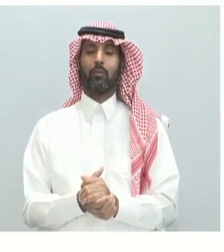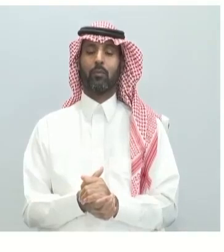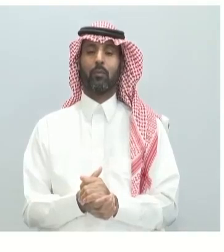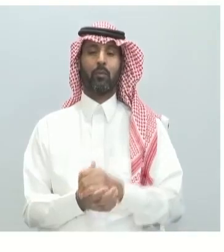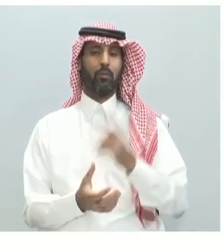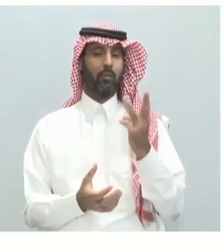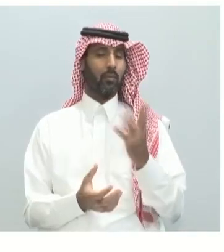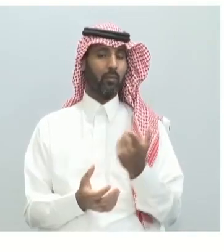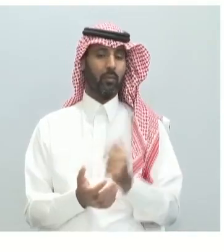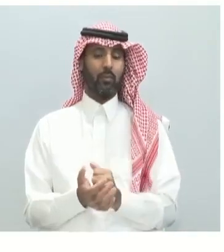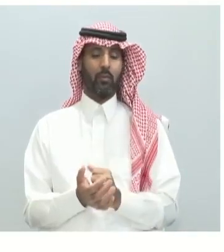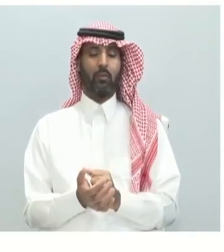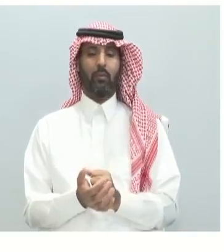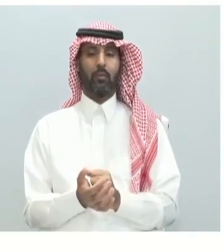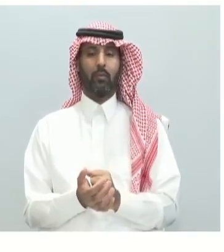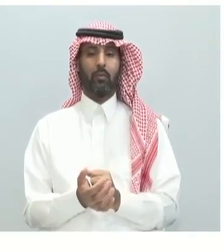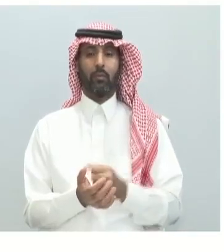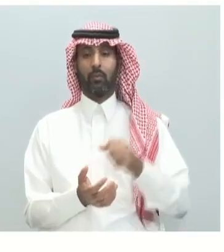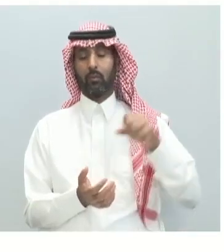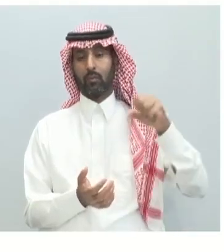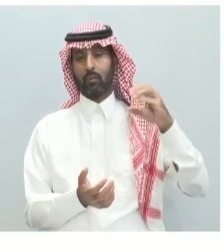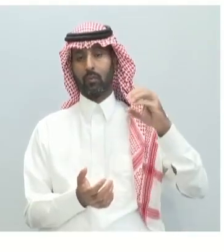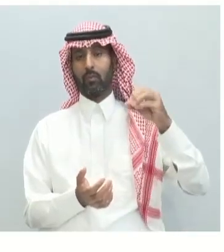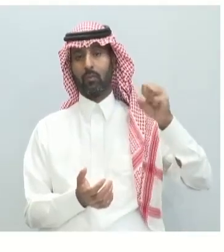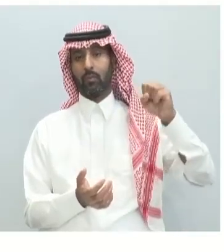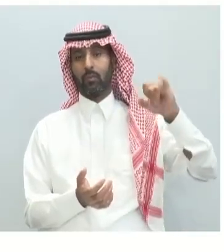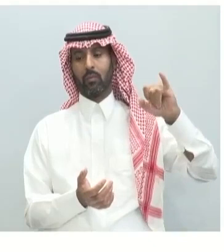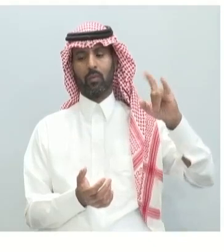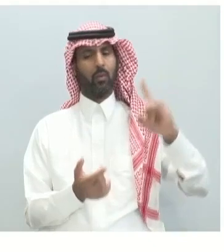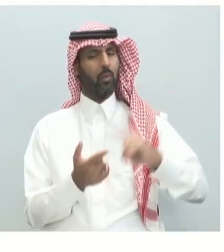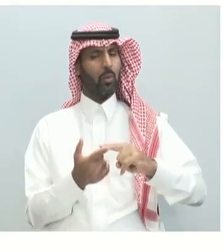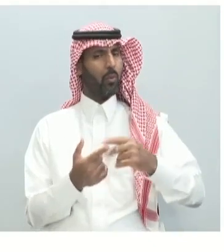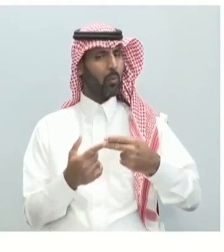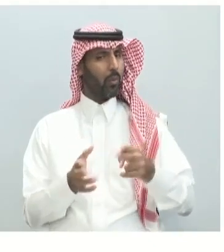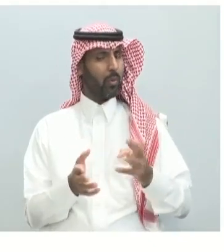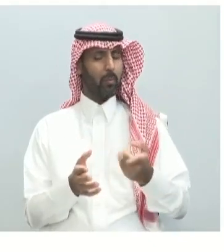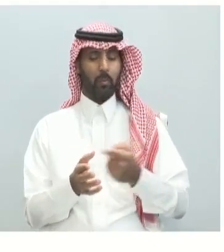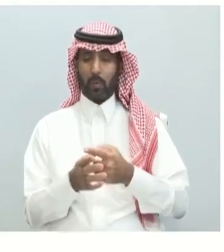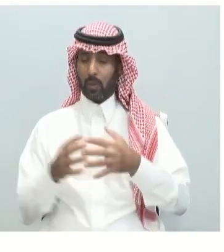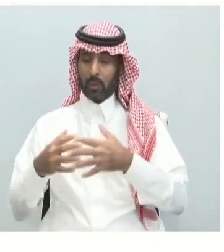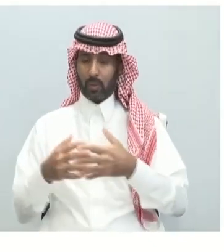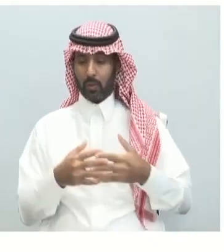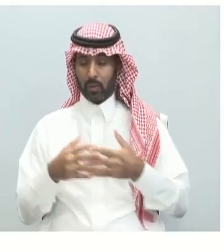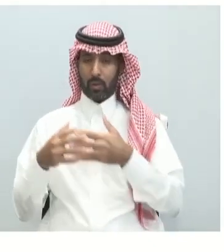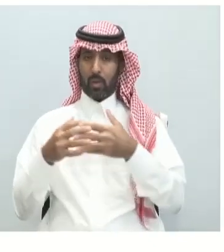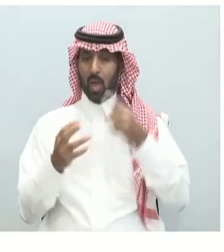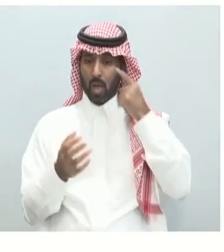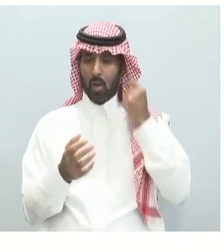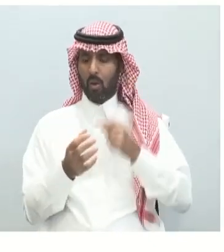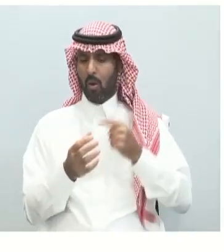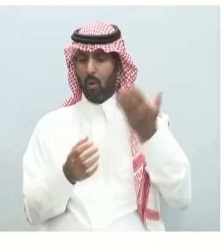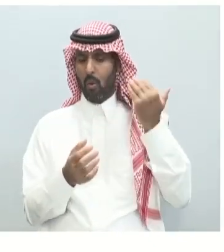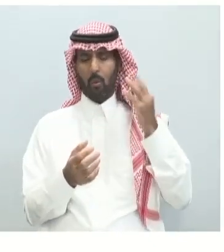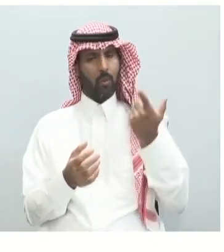Number three, CSAs began in the 1960s in Europe and Japan, B, the